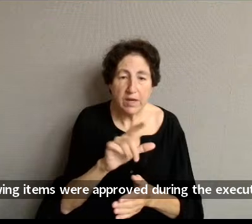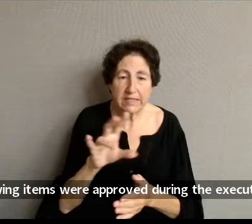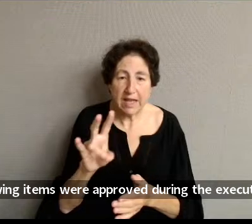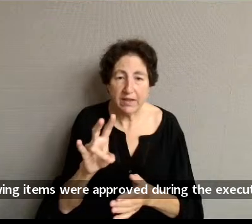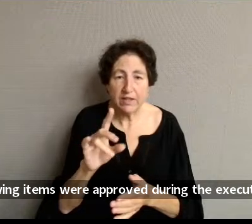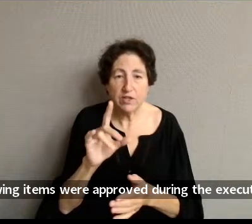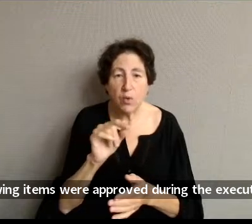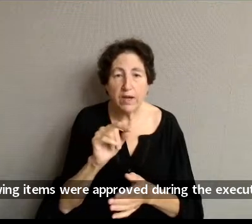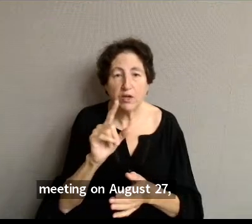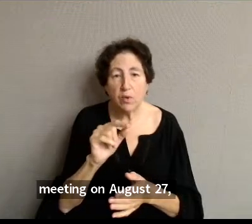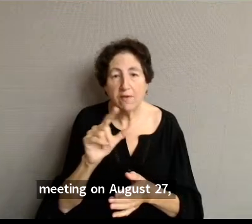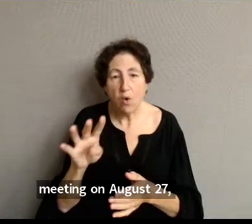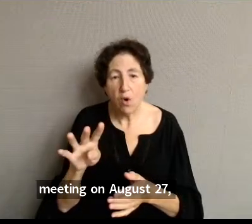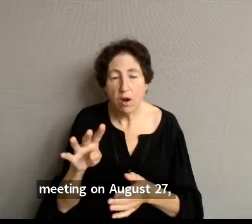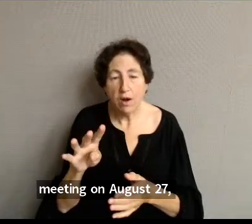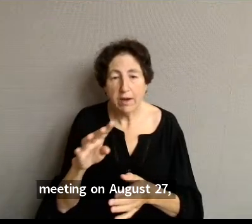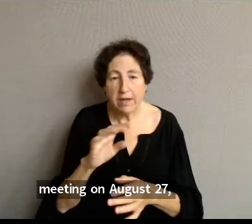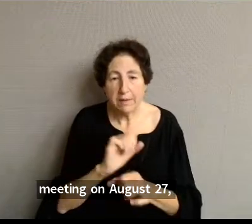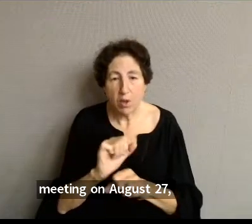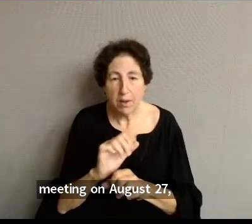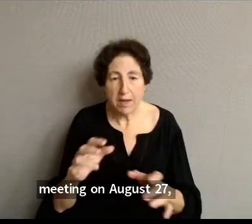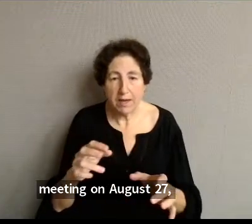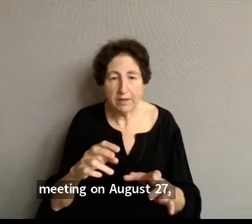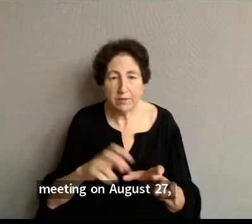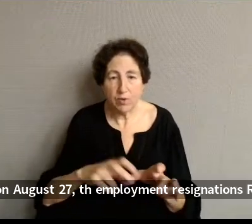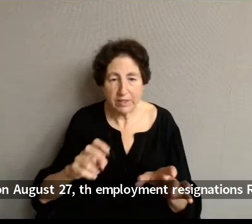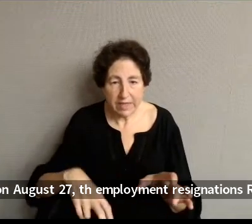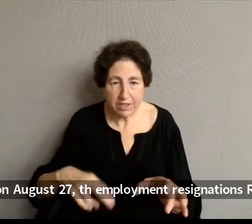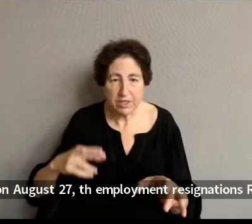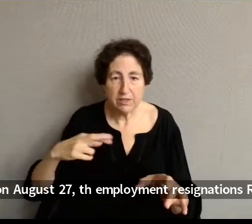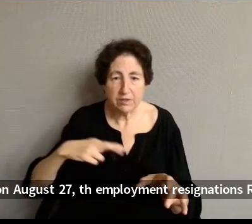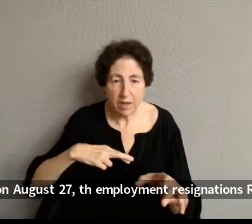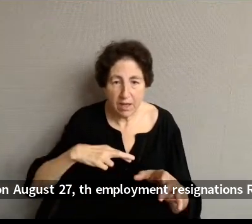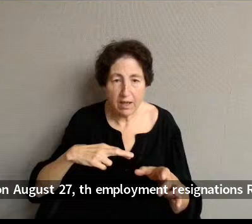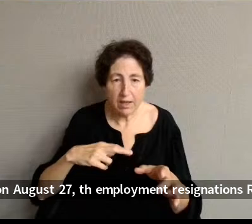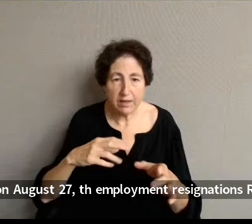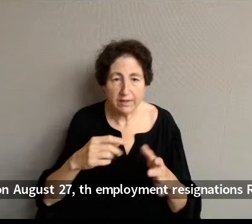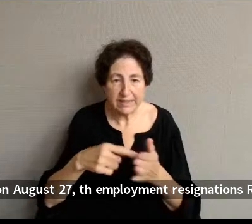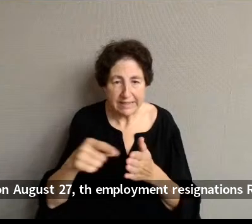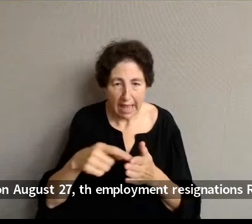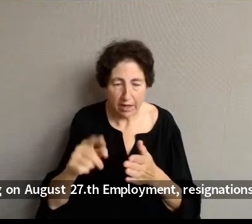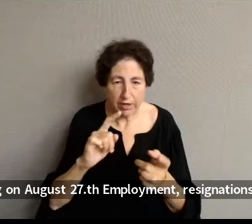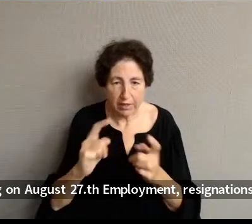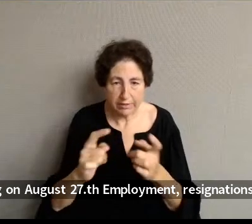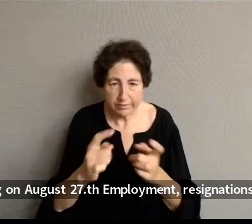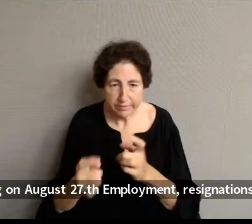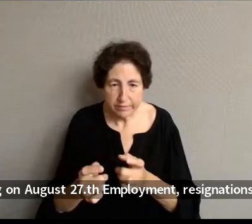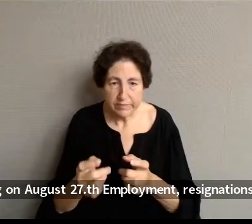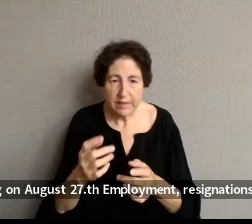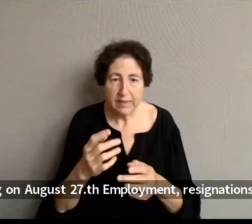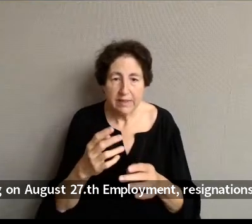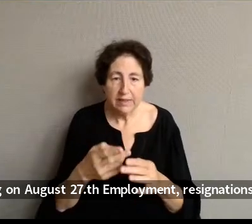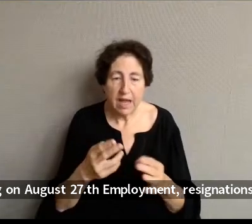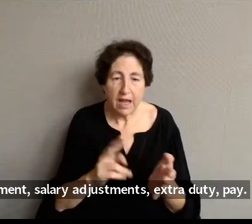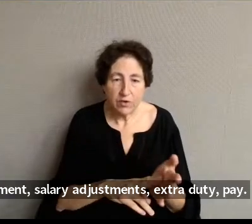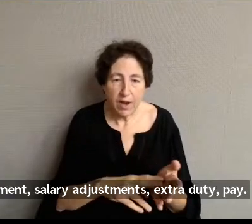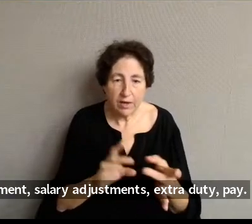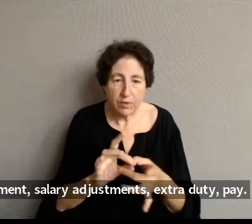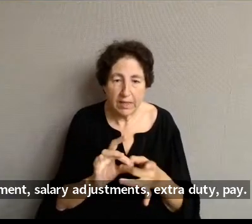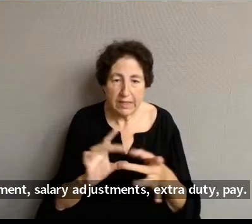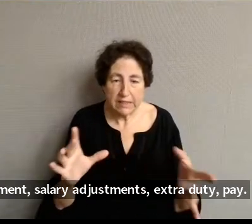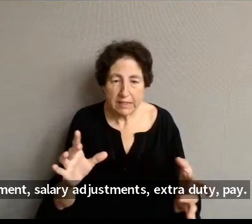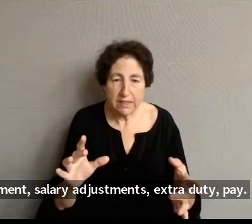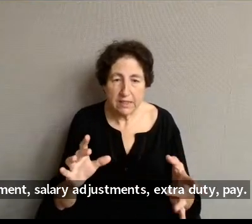2024. Employment resignations, retirements, salary adjustments, extra duty pay, 5 contract releases, 1 settlement